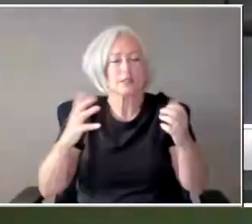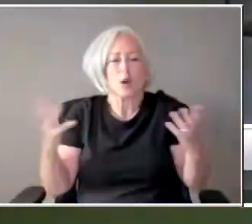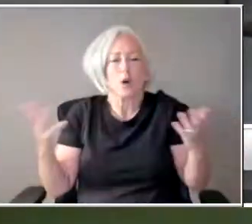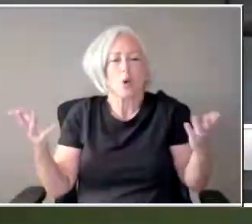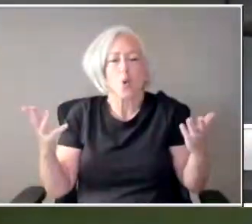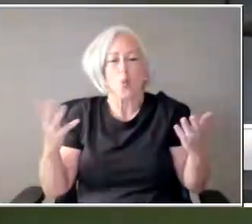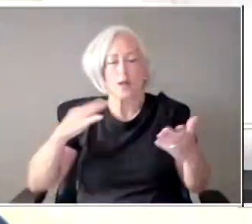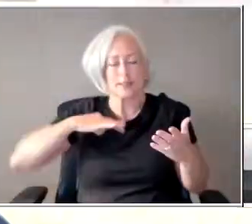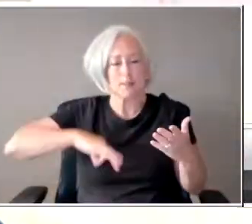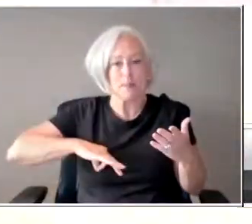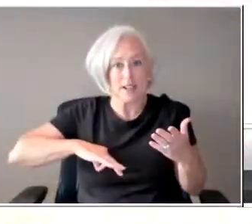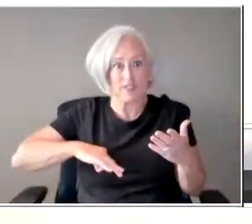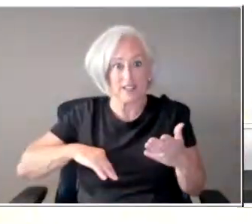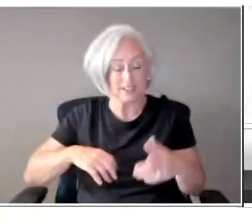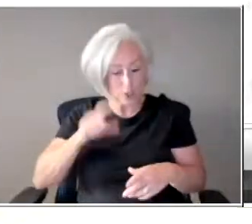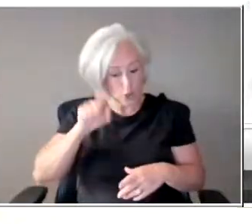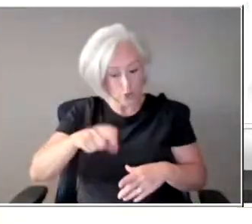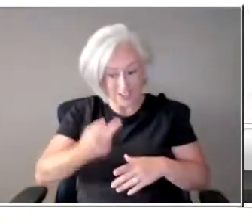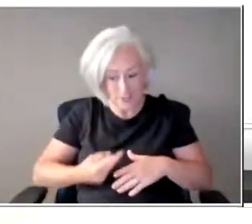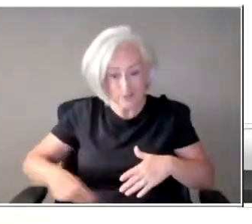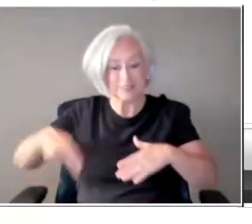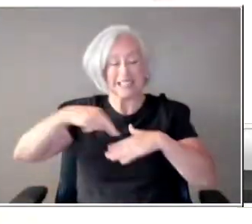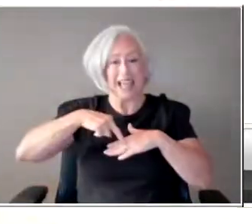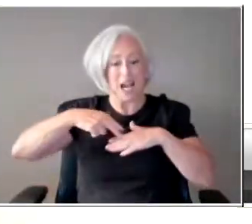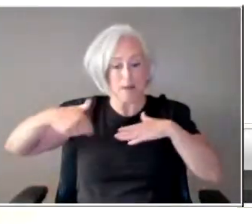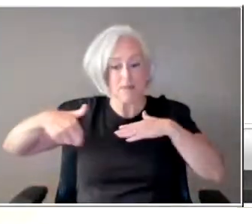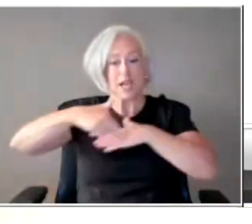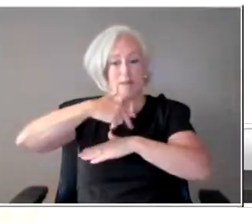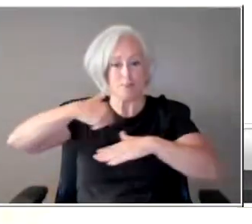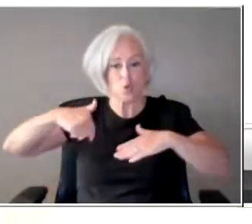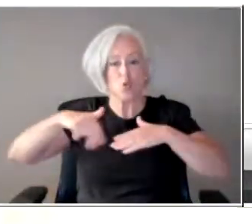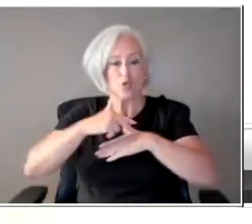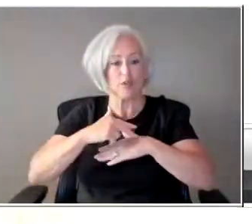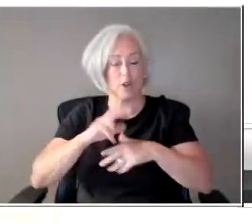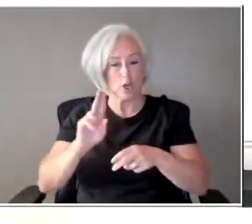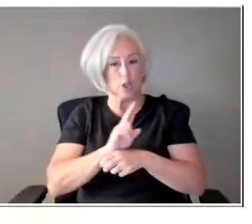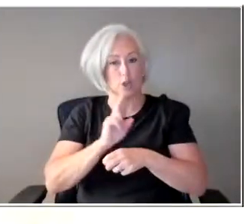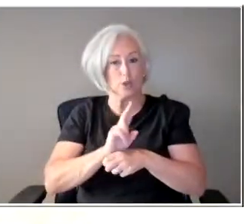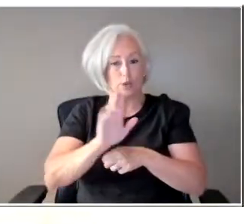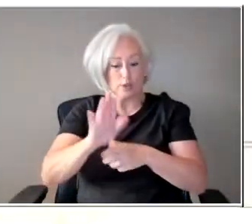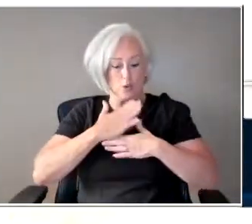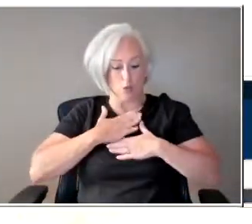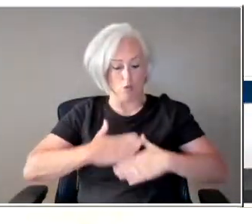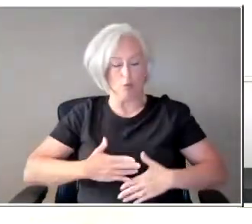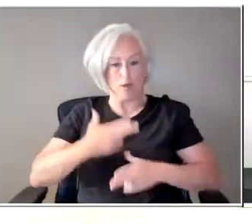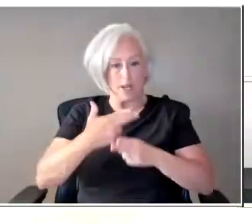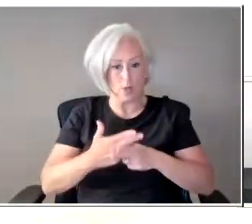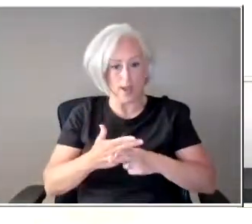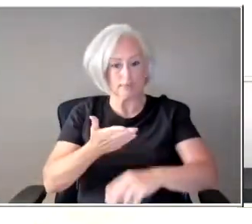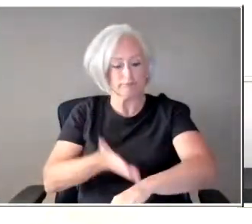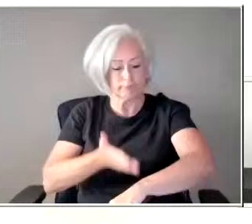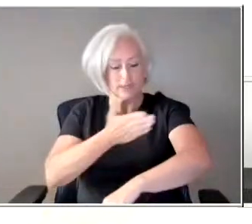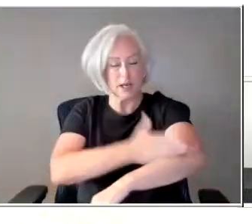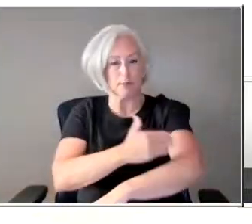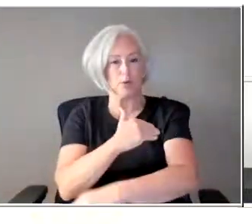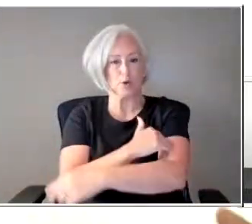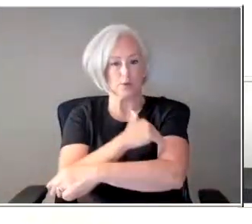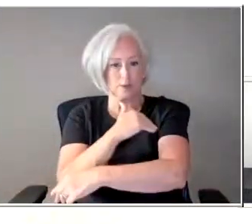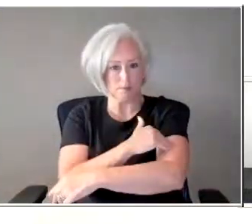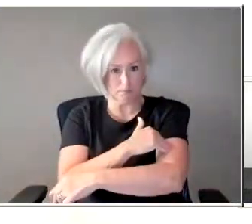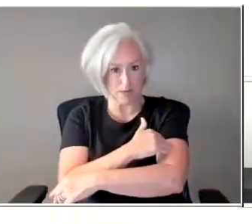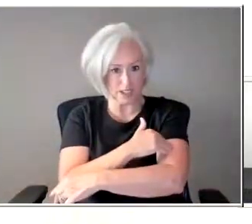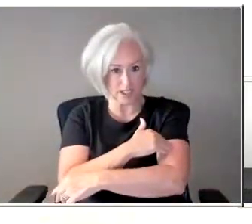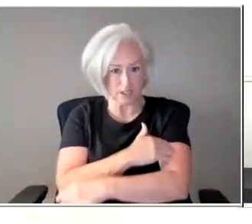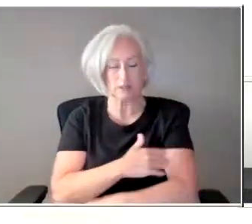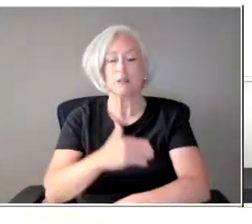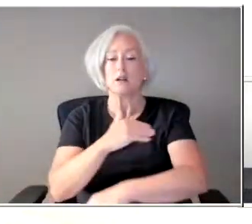body to move, and so therefore using your body weight and doing body weight exercises improves your muscle mass when it comes to your muscle functionality